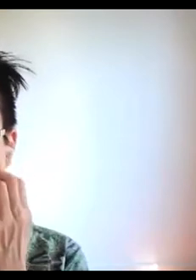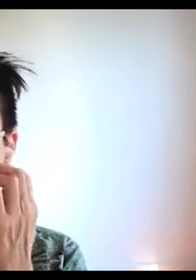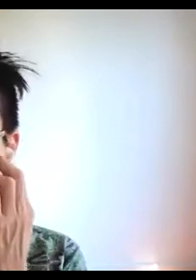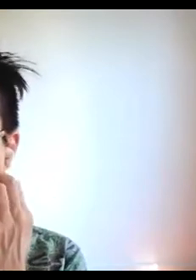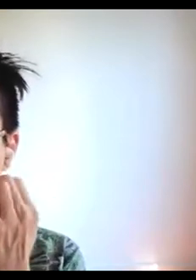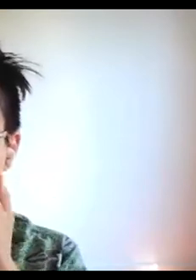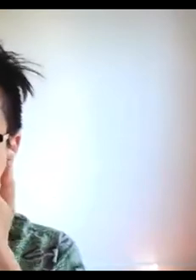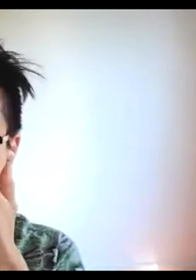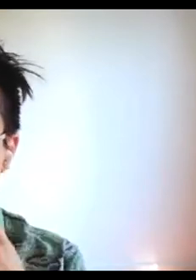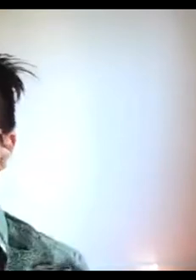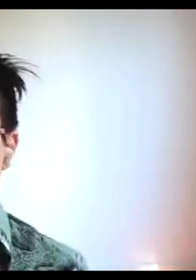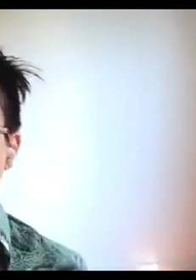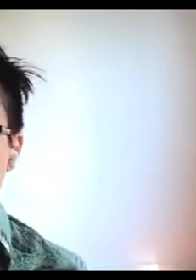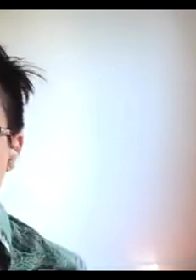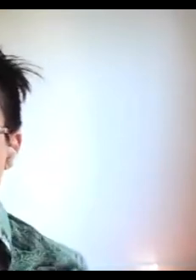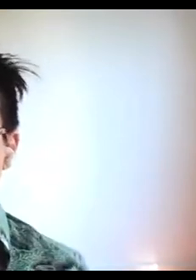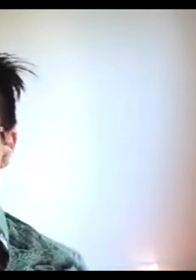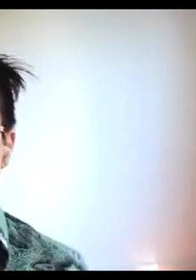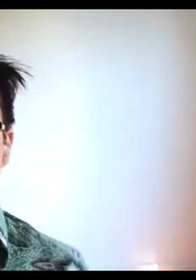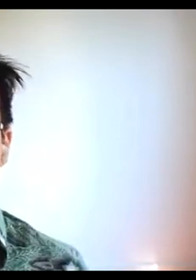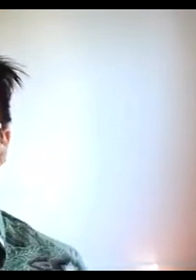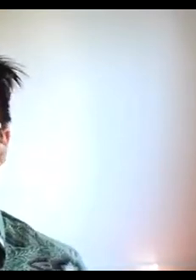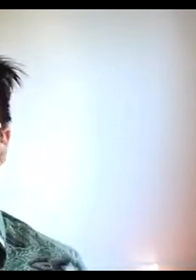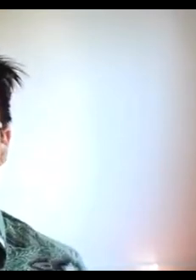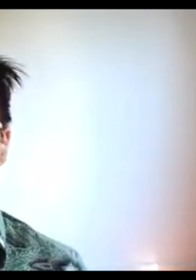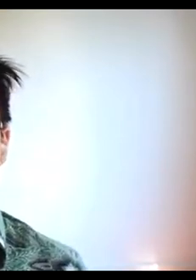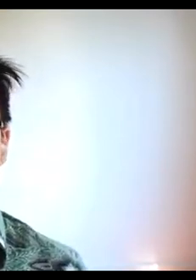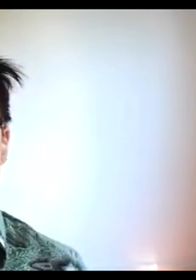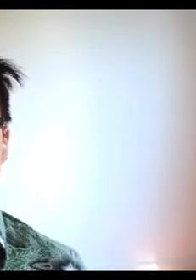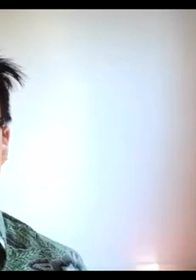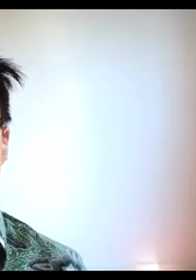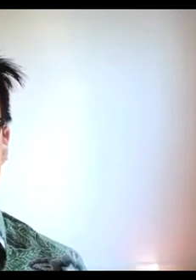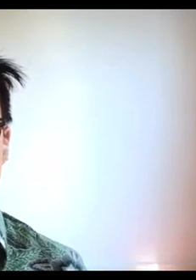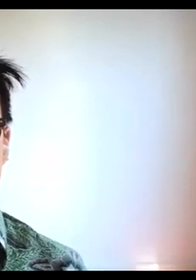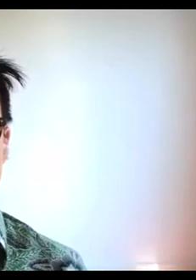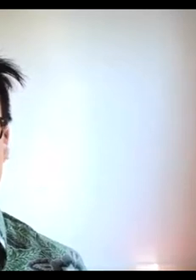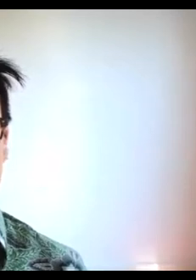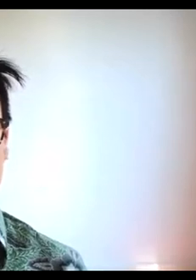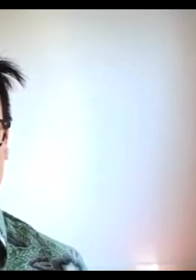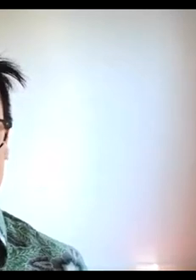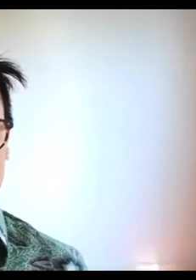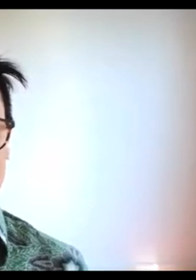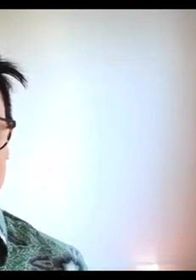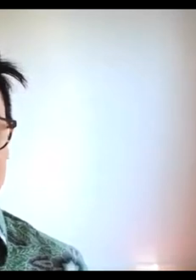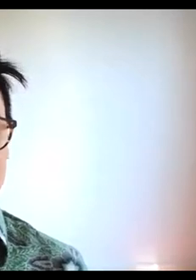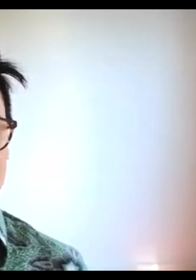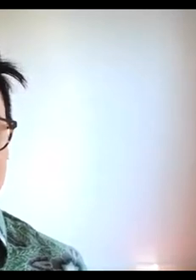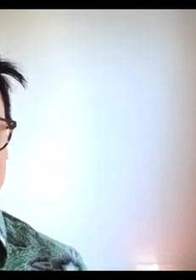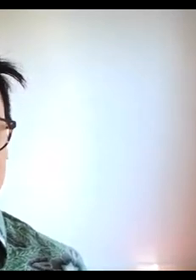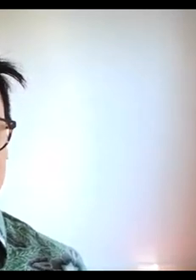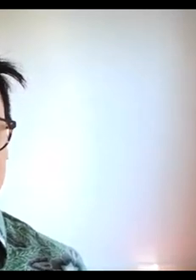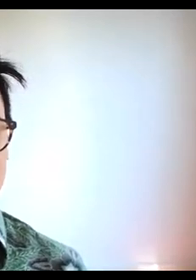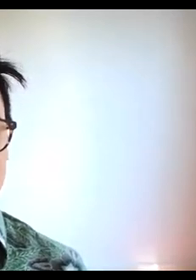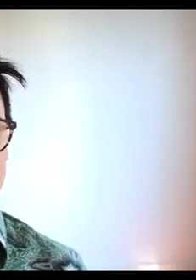can participate. We are always learning and trying to get better in our practices to improve our online events. So feel free